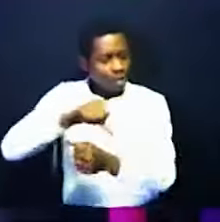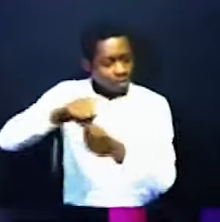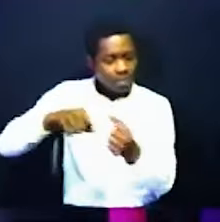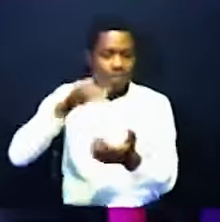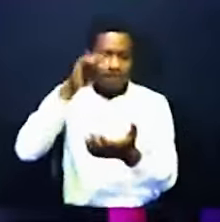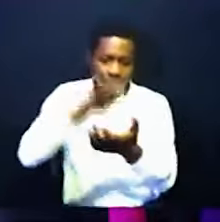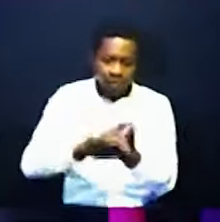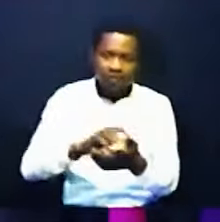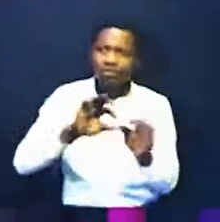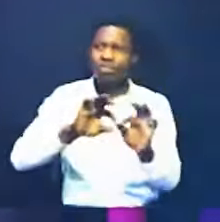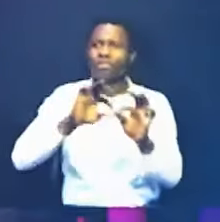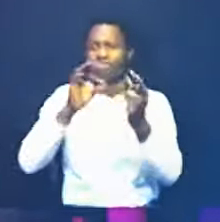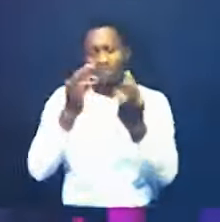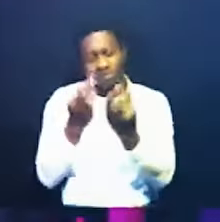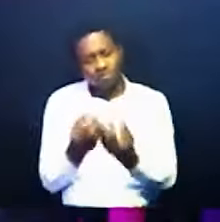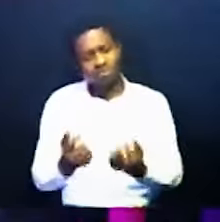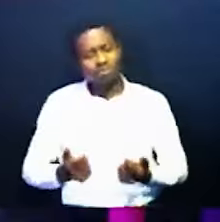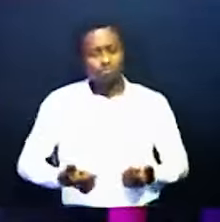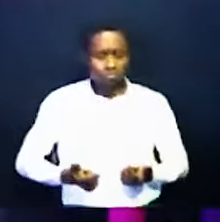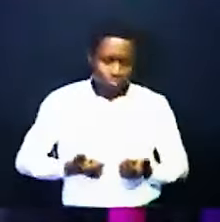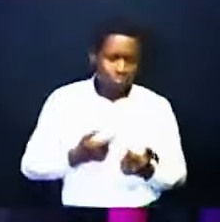family life, I